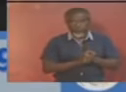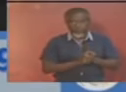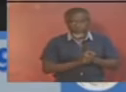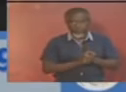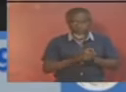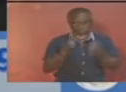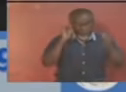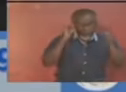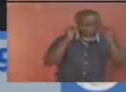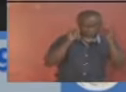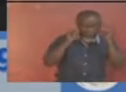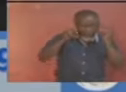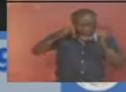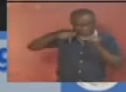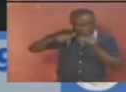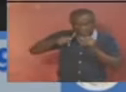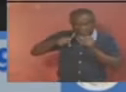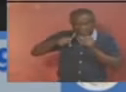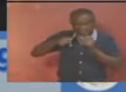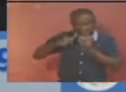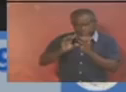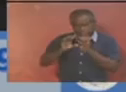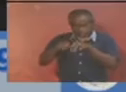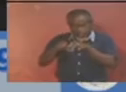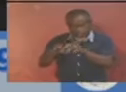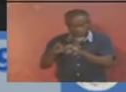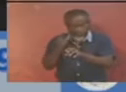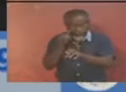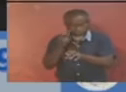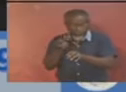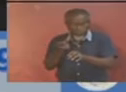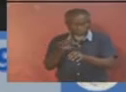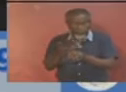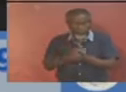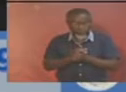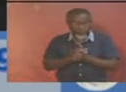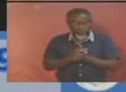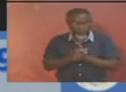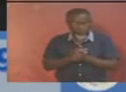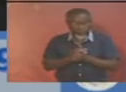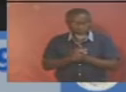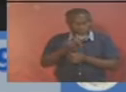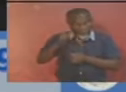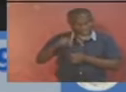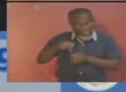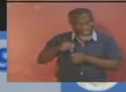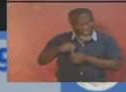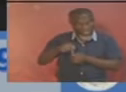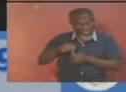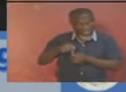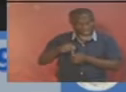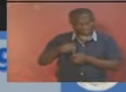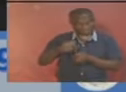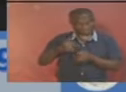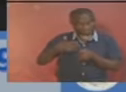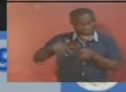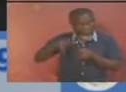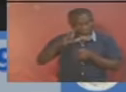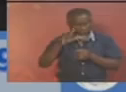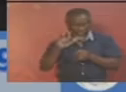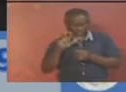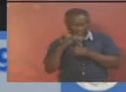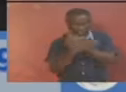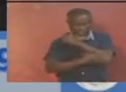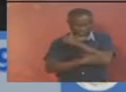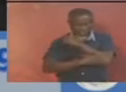Caribbean? So even though there are 117 million cases, in the Caribbean, among 35 countries and territories